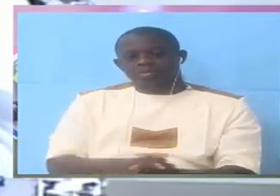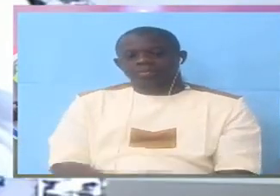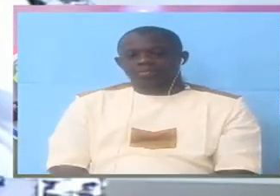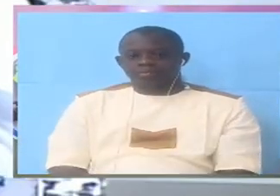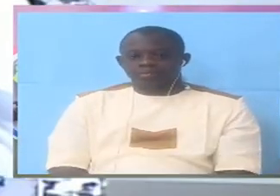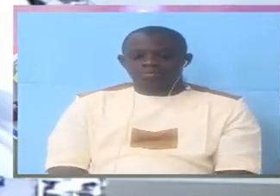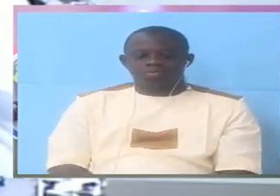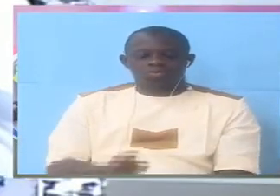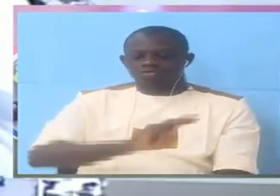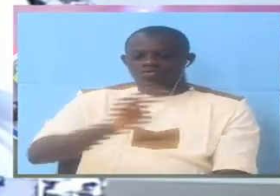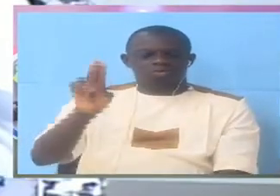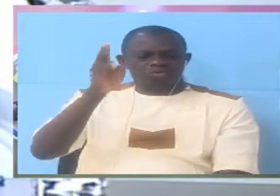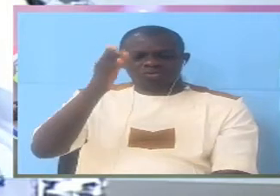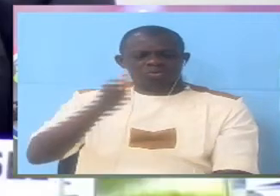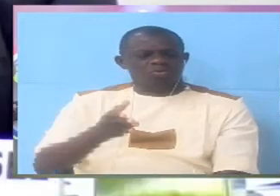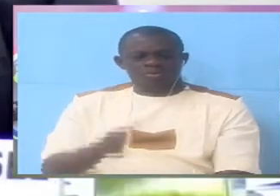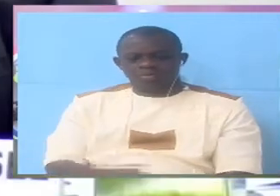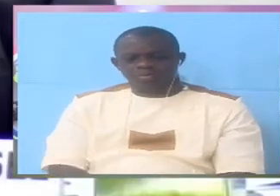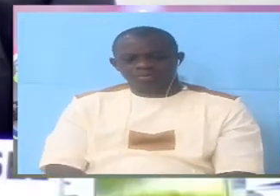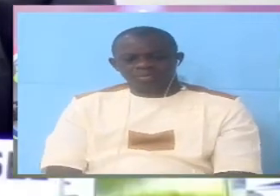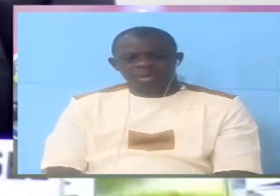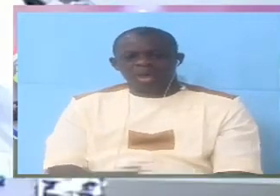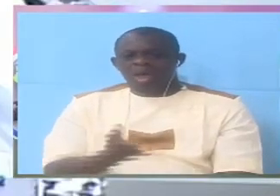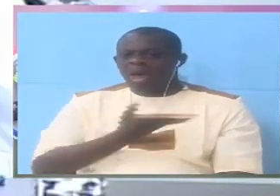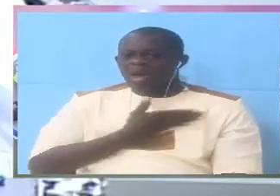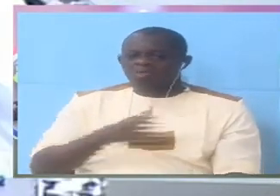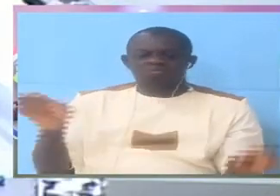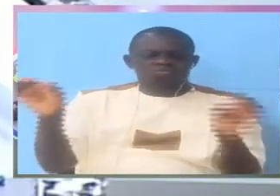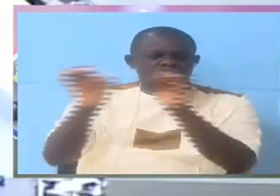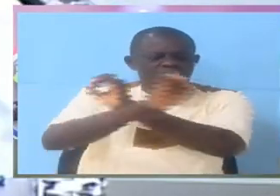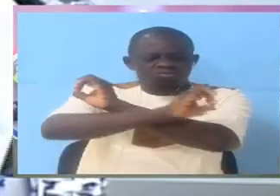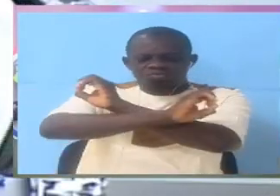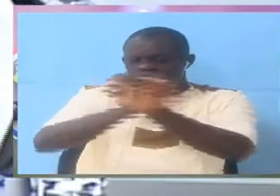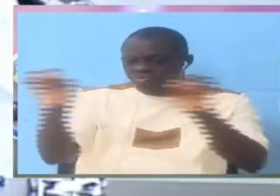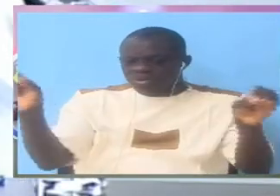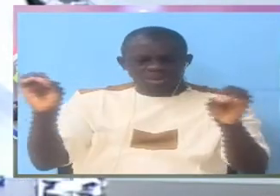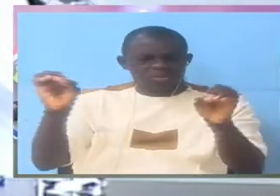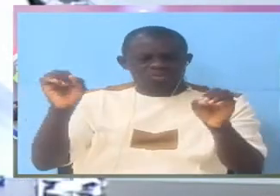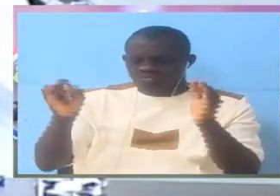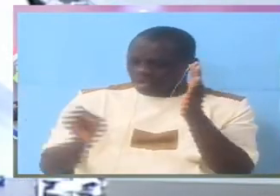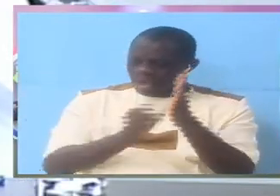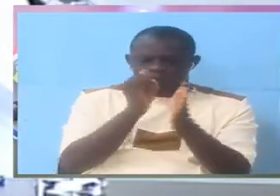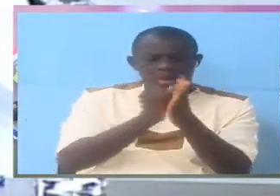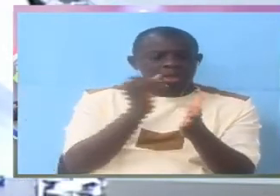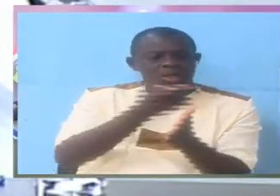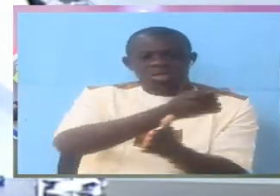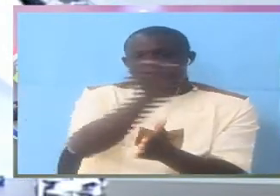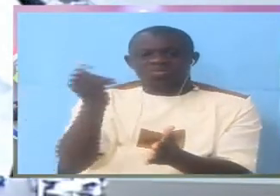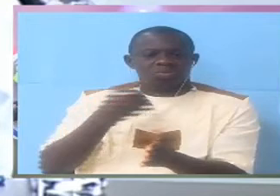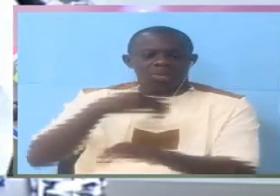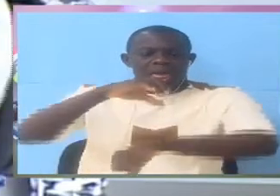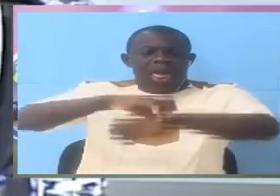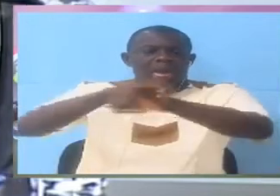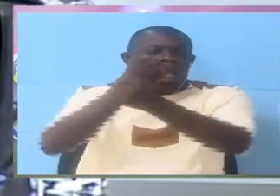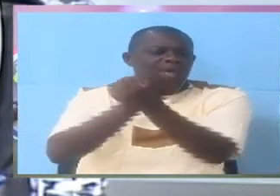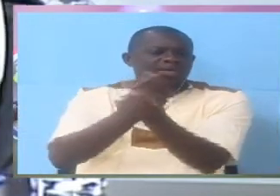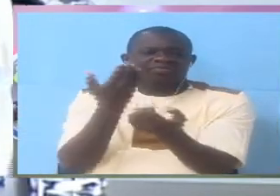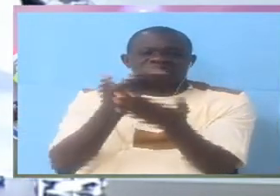That's not true. Because there was nothing to be investigated. These people were arrested already for trying